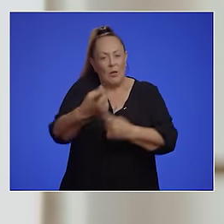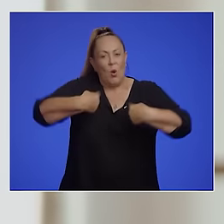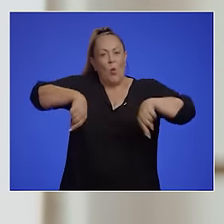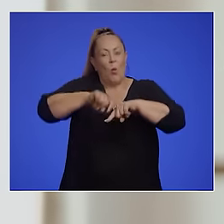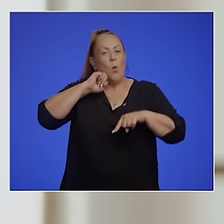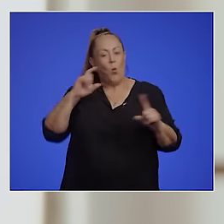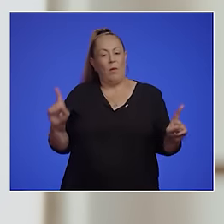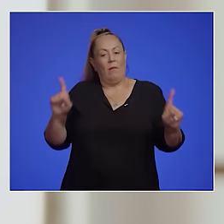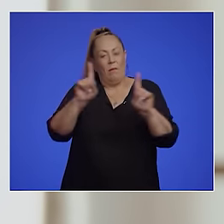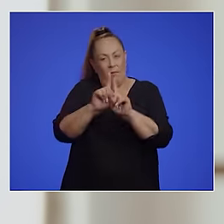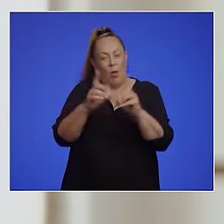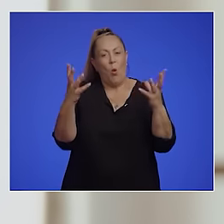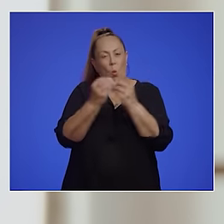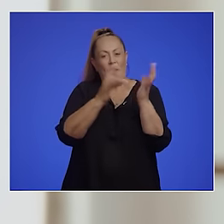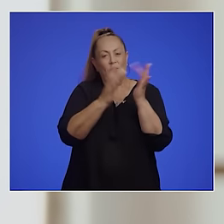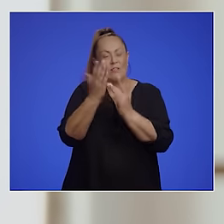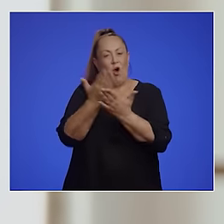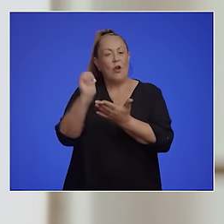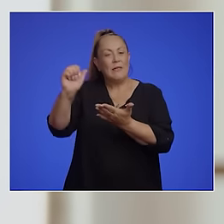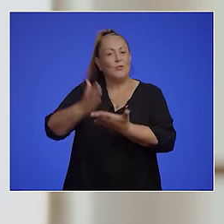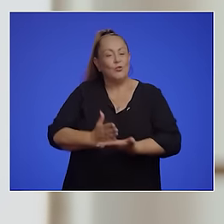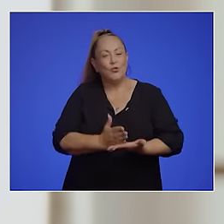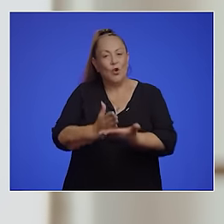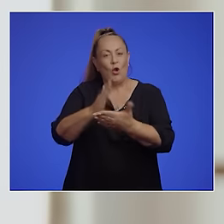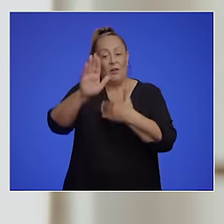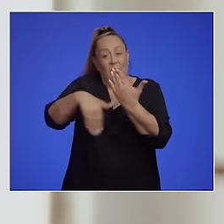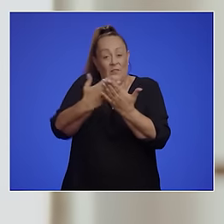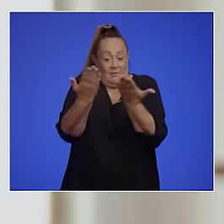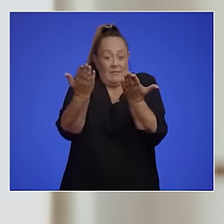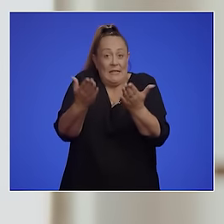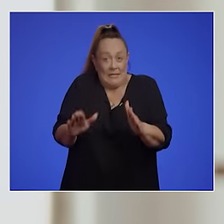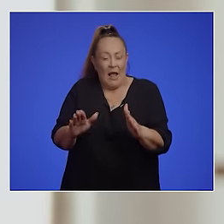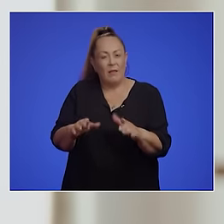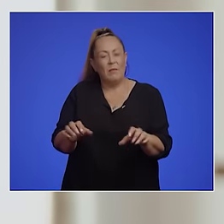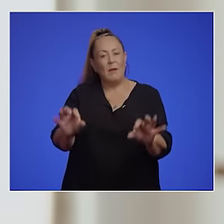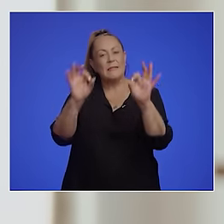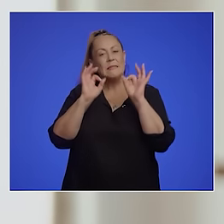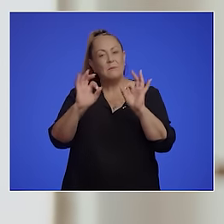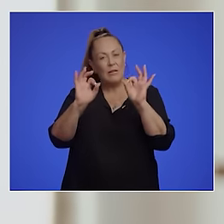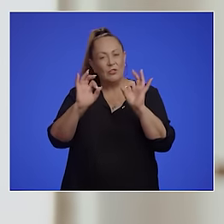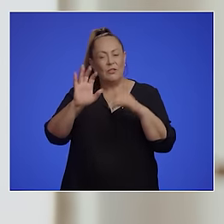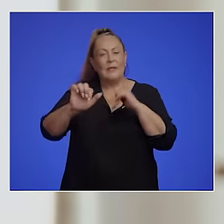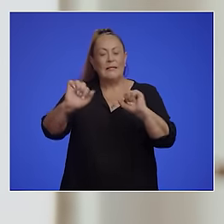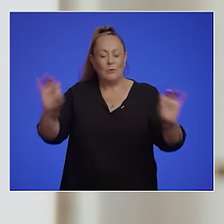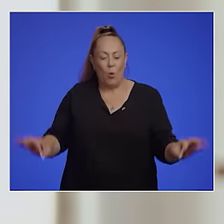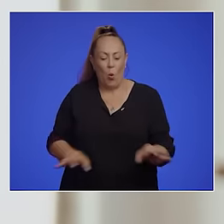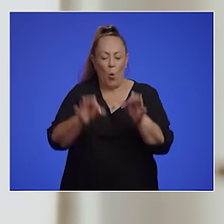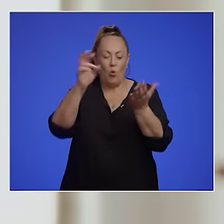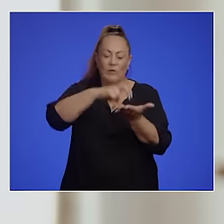with Jesus on his journey. His journey not only to his death, but particularly to his glory.